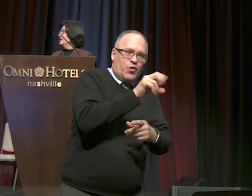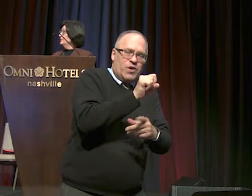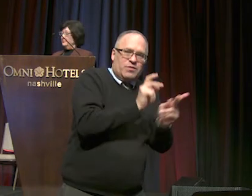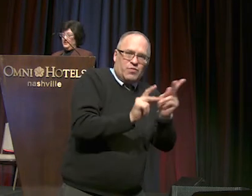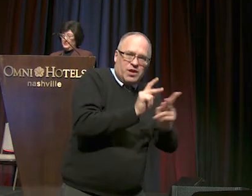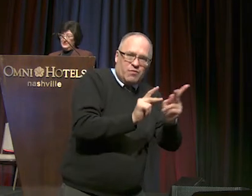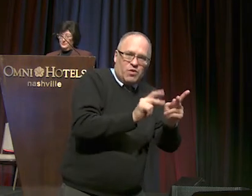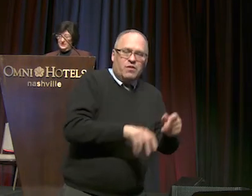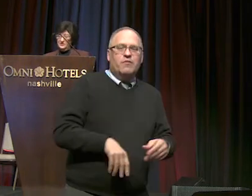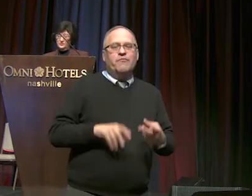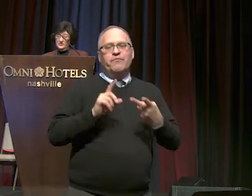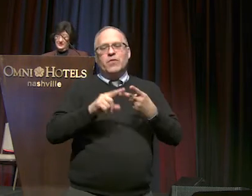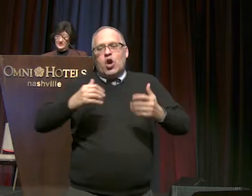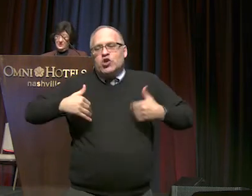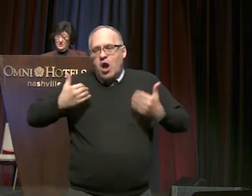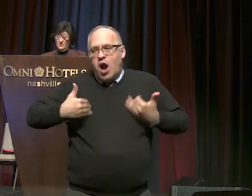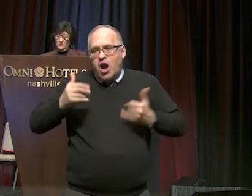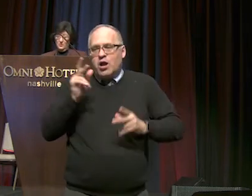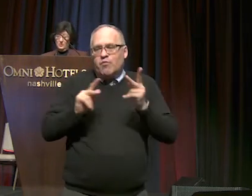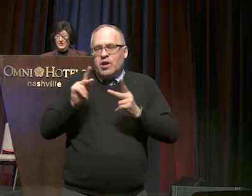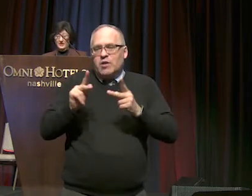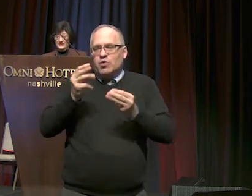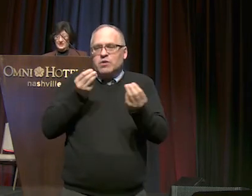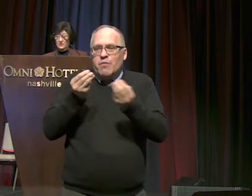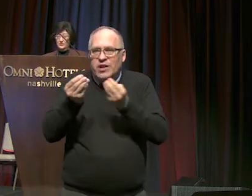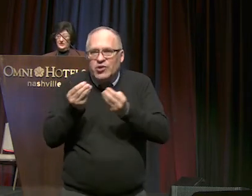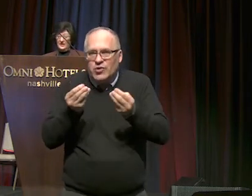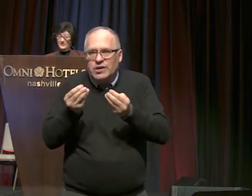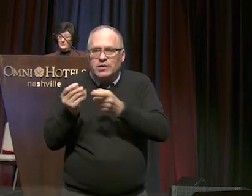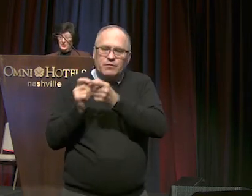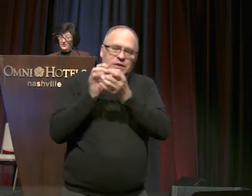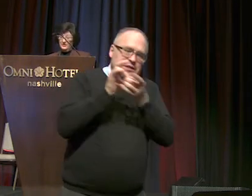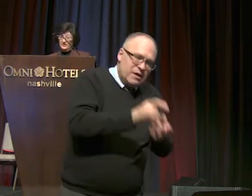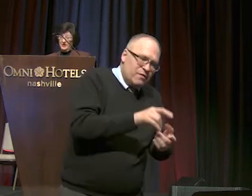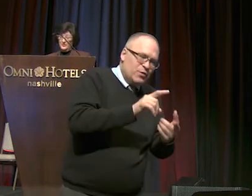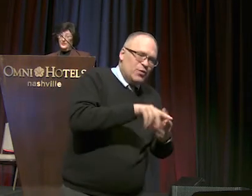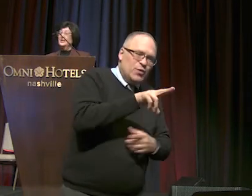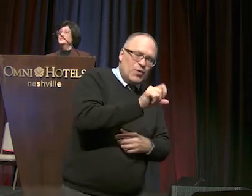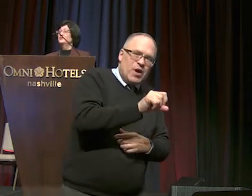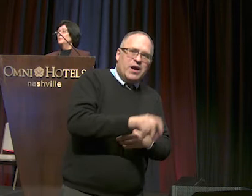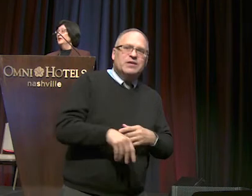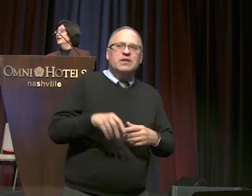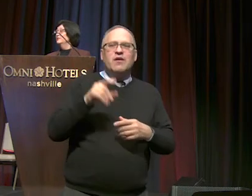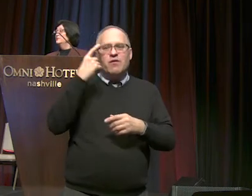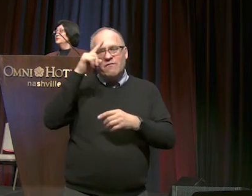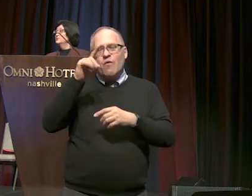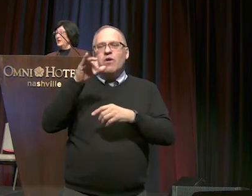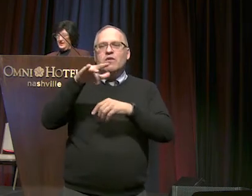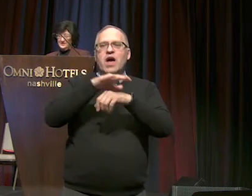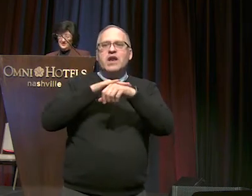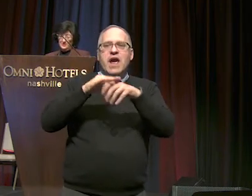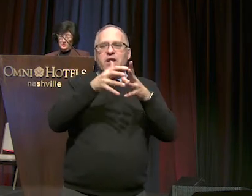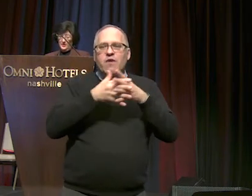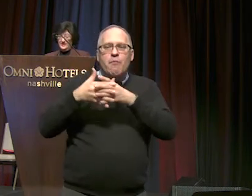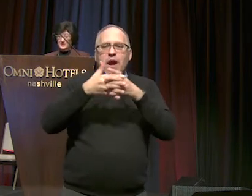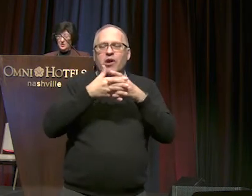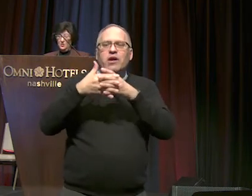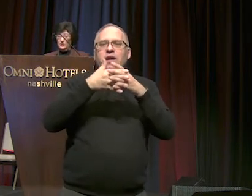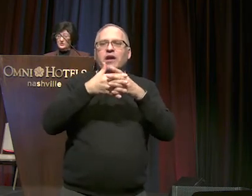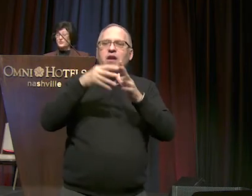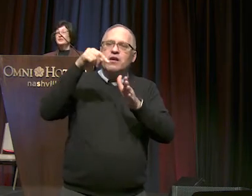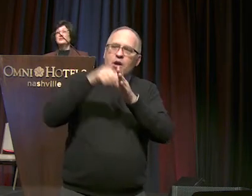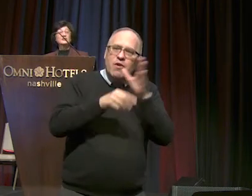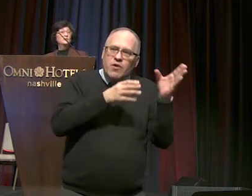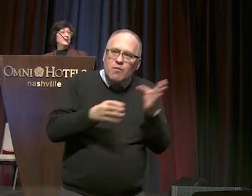jurisdictional young people's ministries, or continuing Native American Comprehensive Plan, which applies in the US,